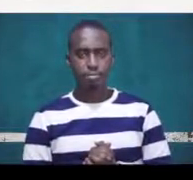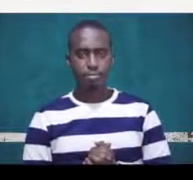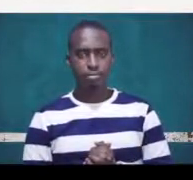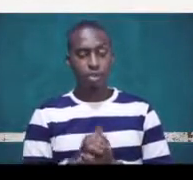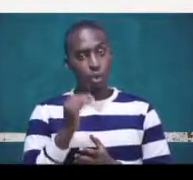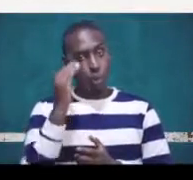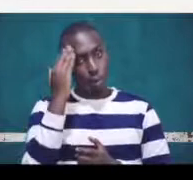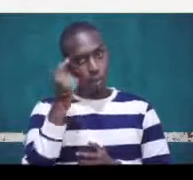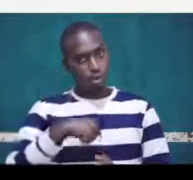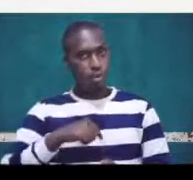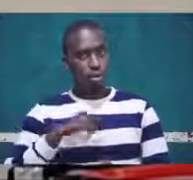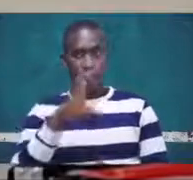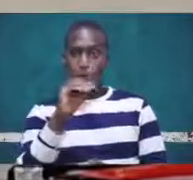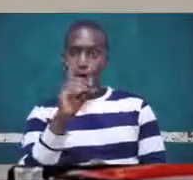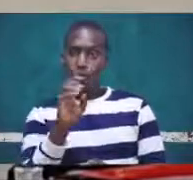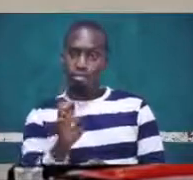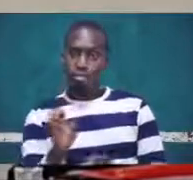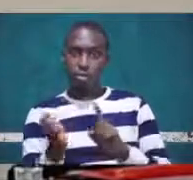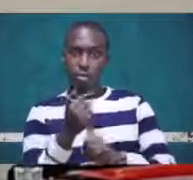The codes we get for cash power,